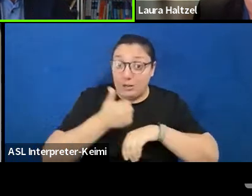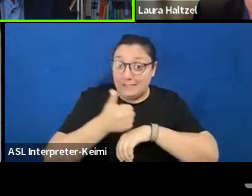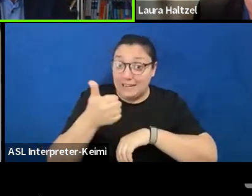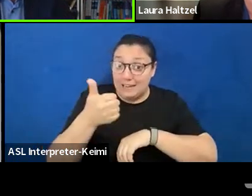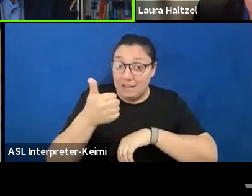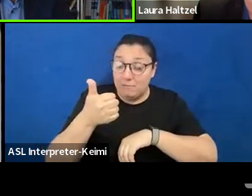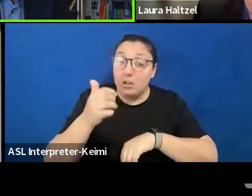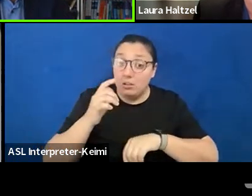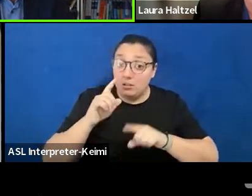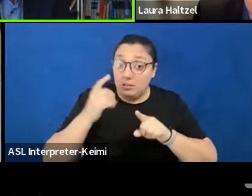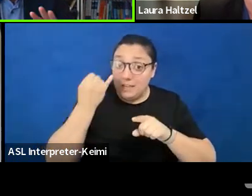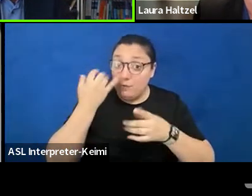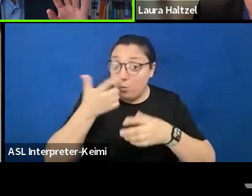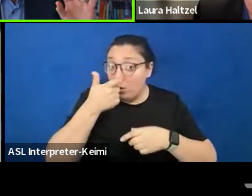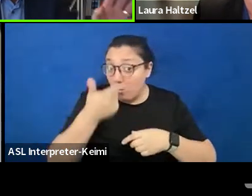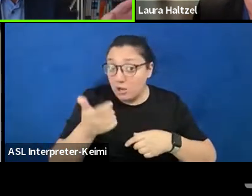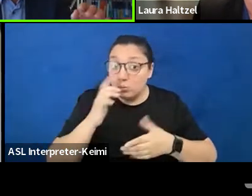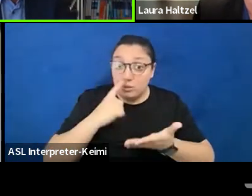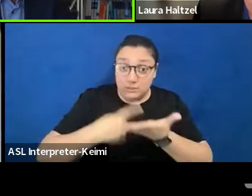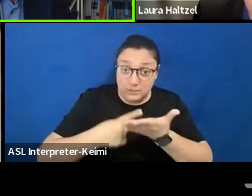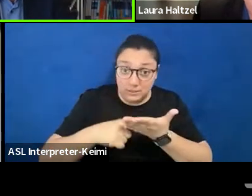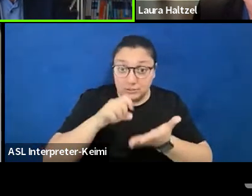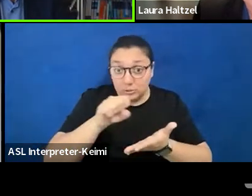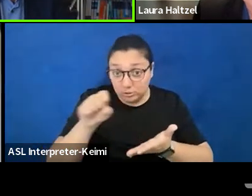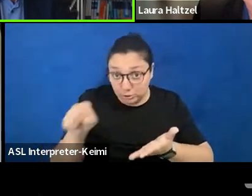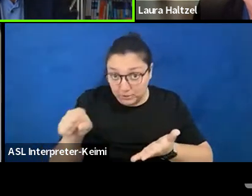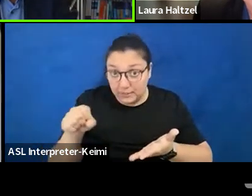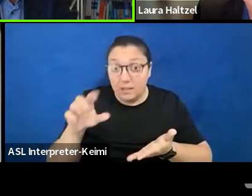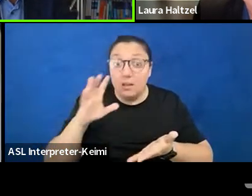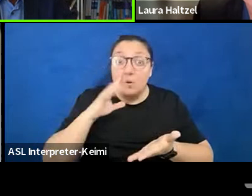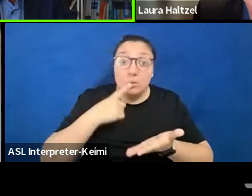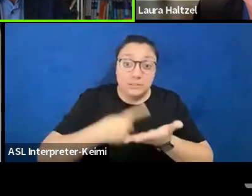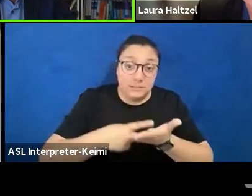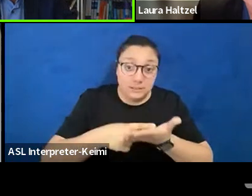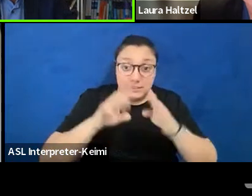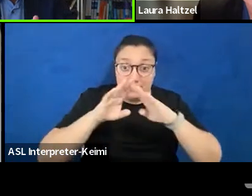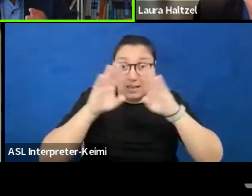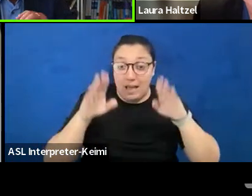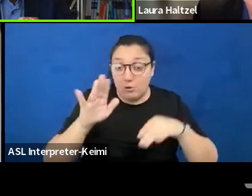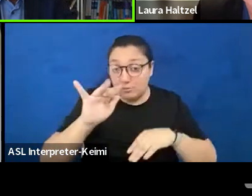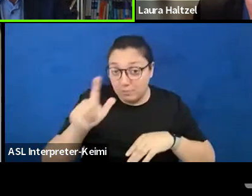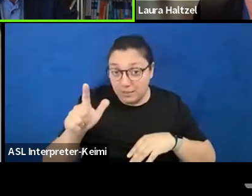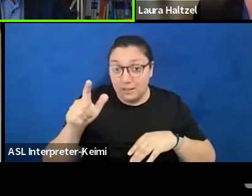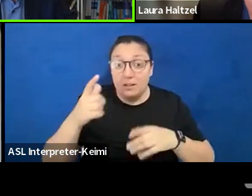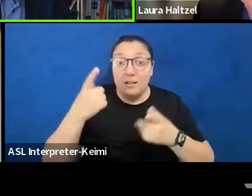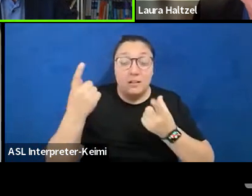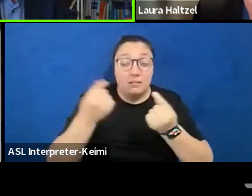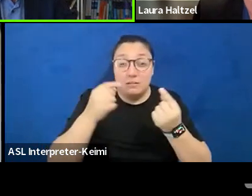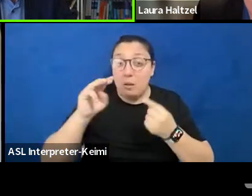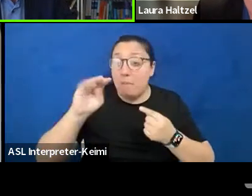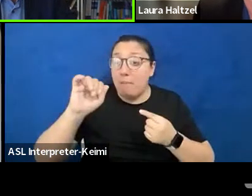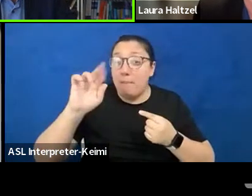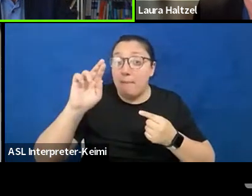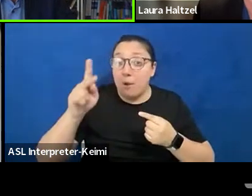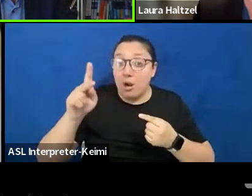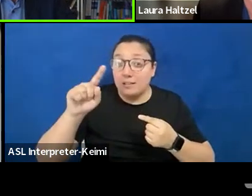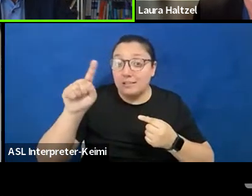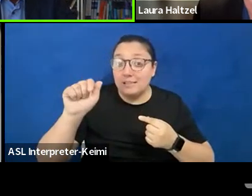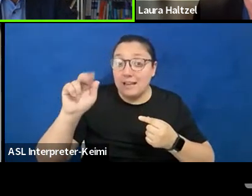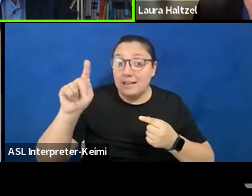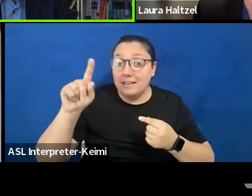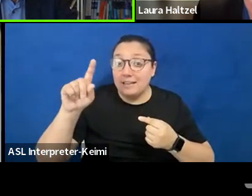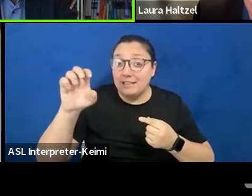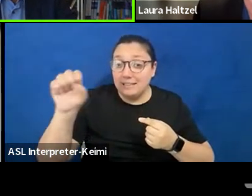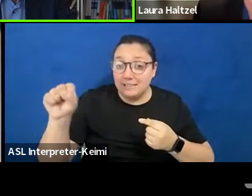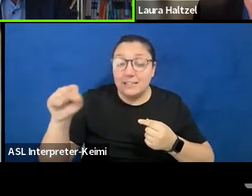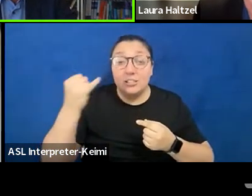Social Security. We'll talk about the House bill, negotiations, what it means for the economy. Mark Zandi is also testifying. So again, if you have